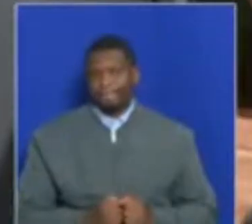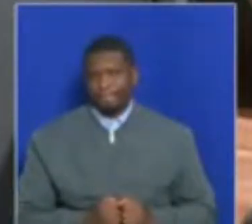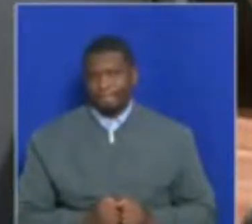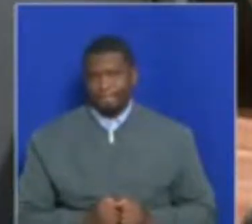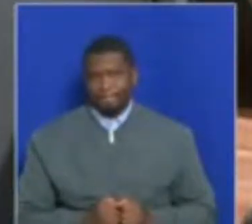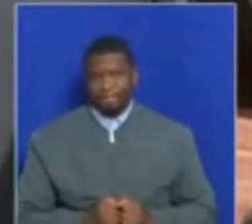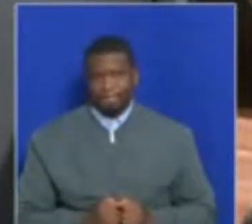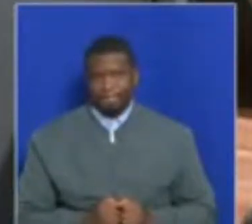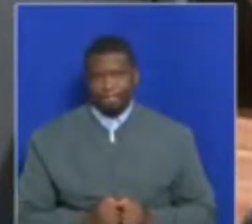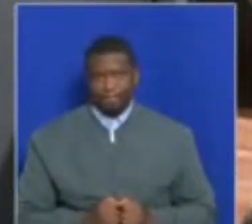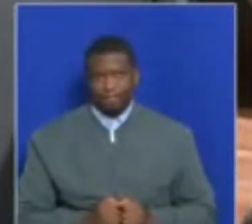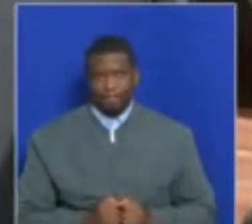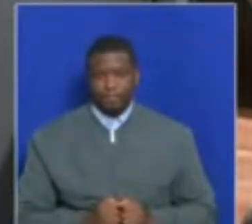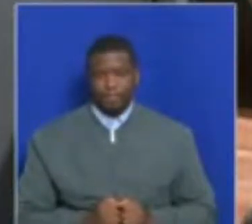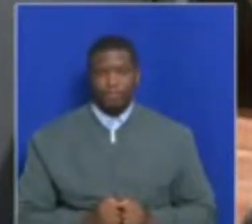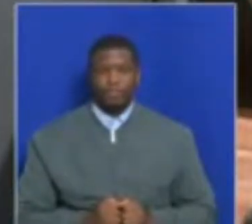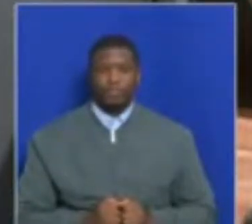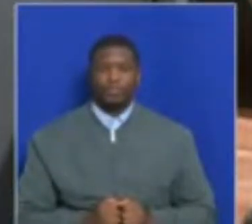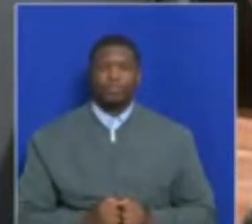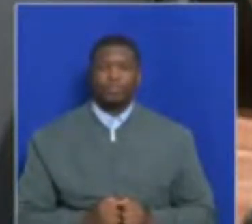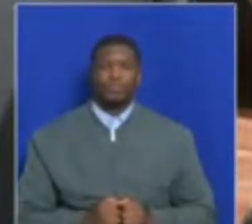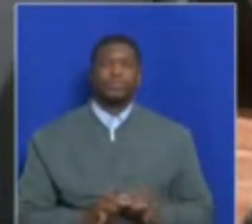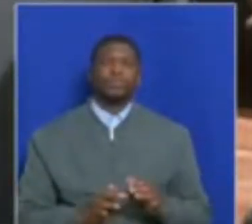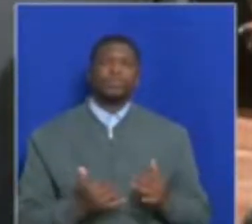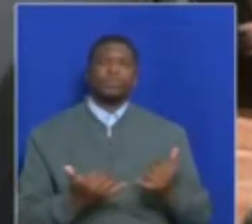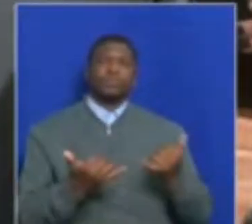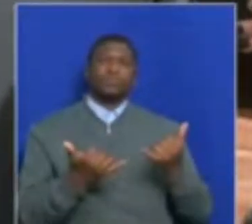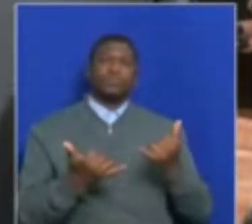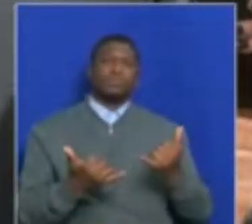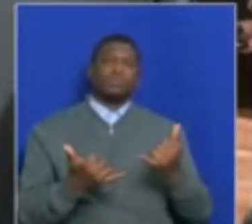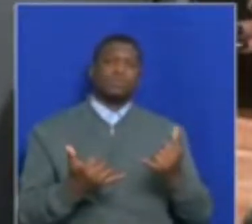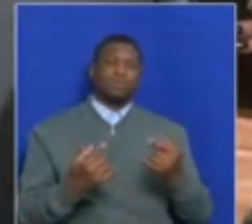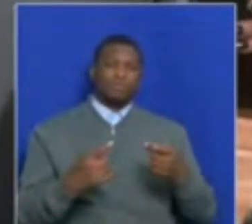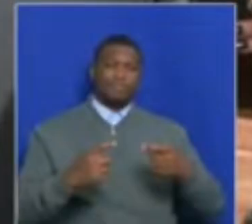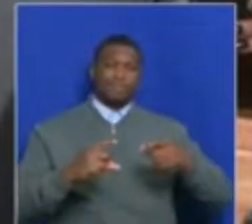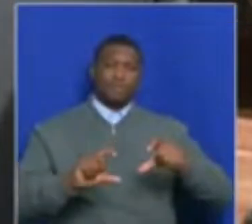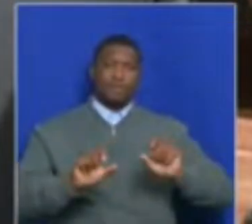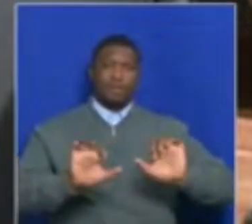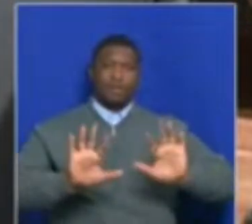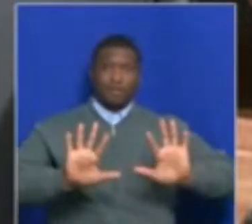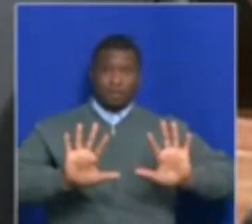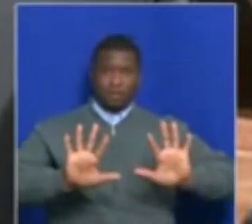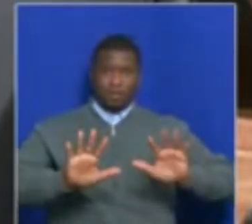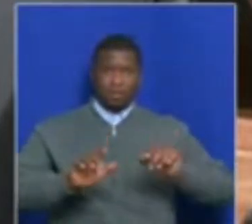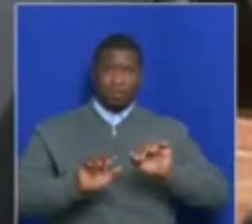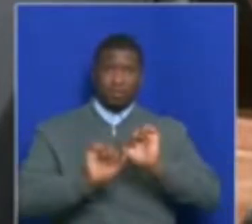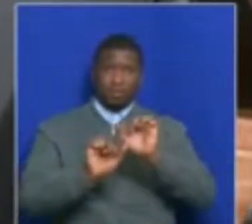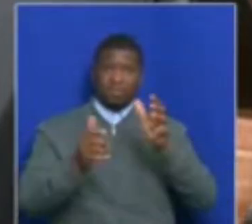Now, you mention in paragraph 10 that